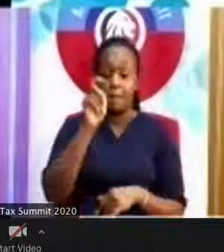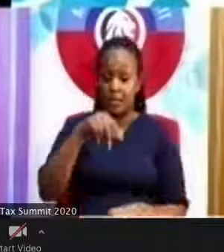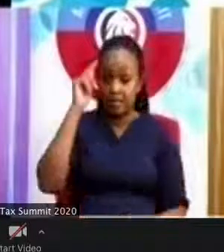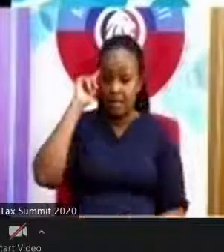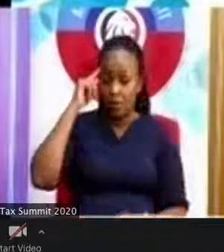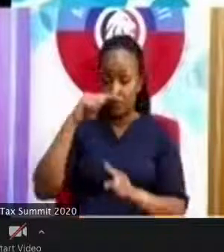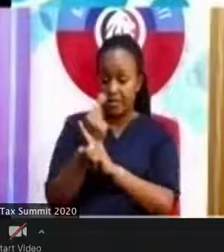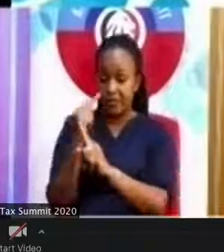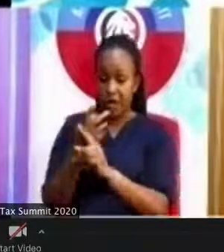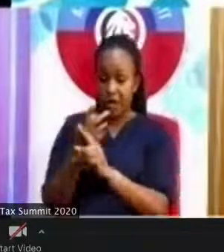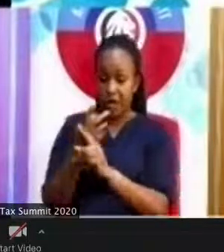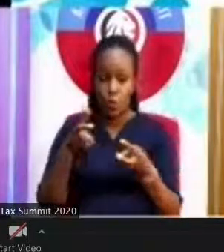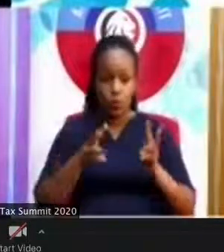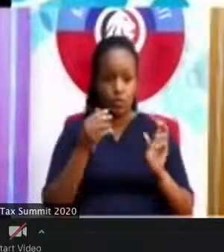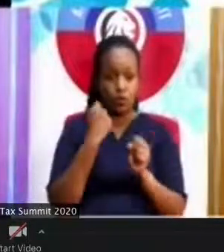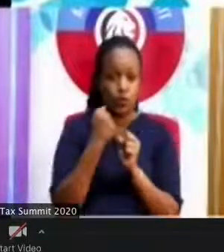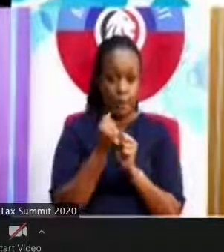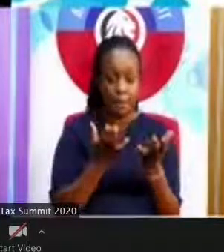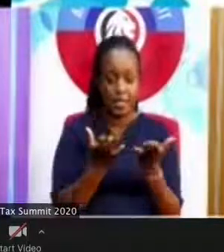doing business.